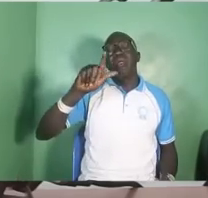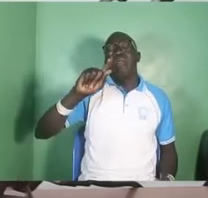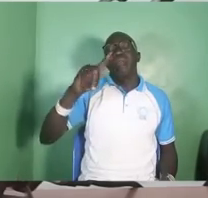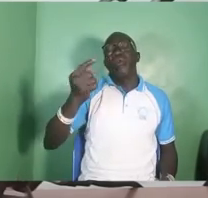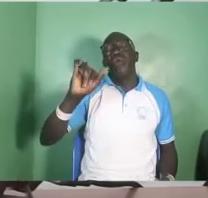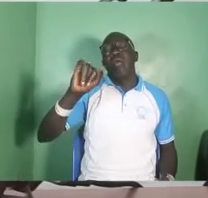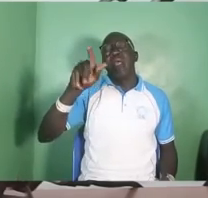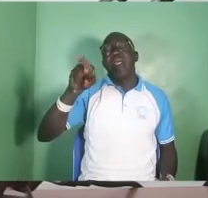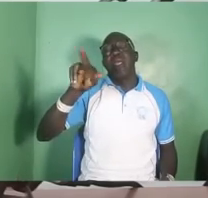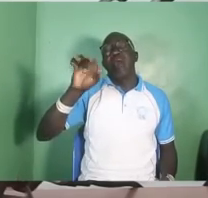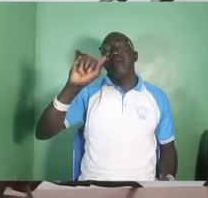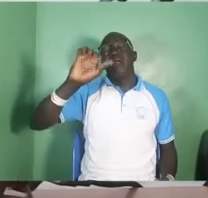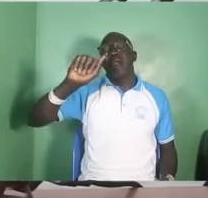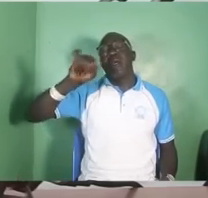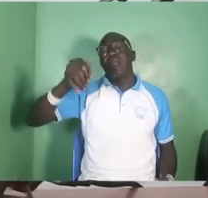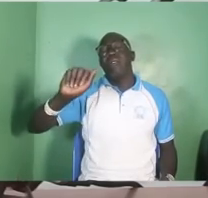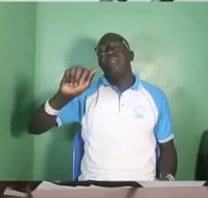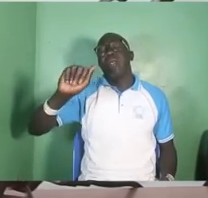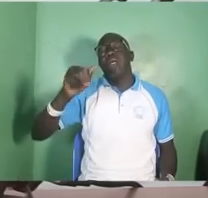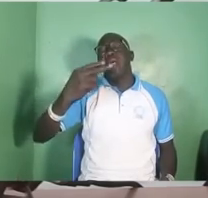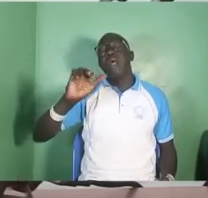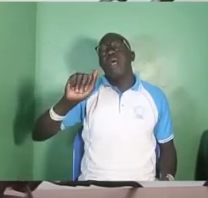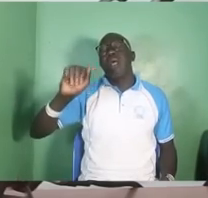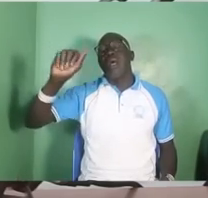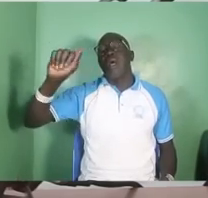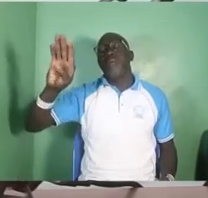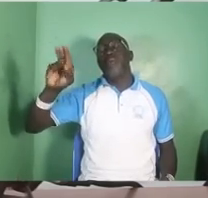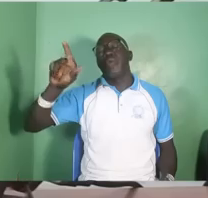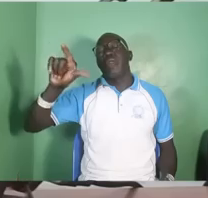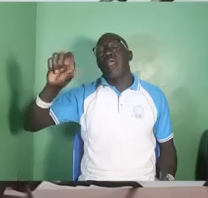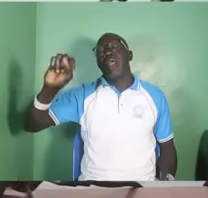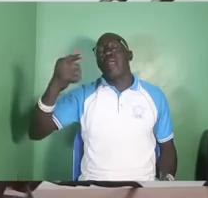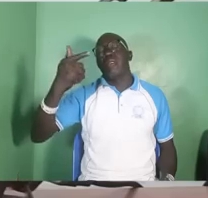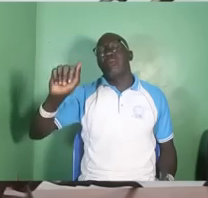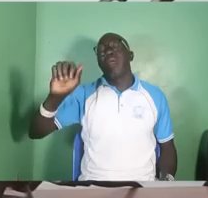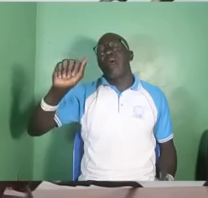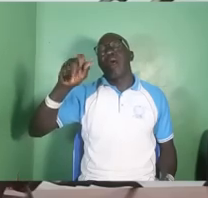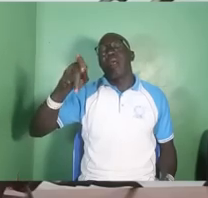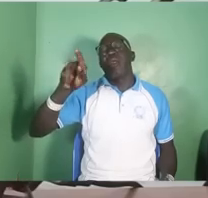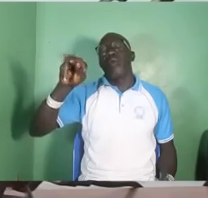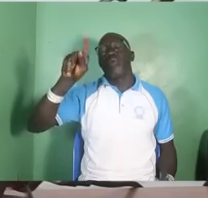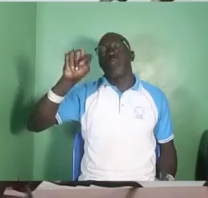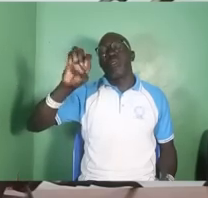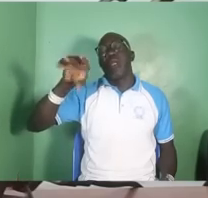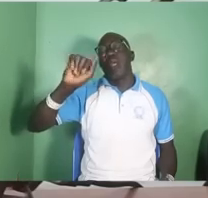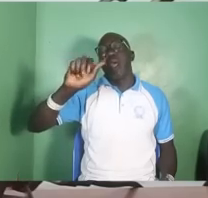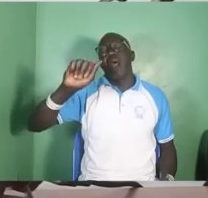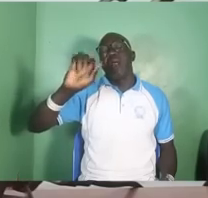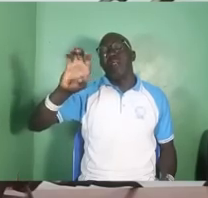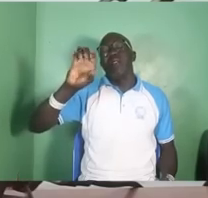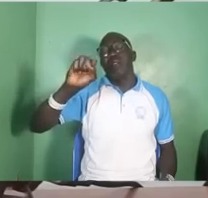some water, Ikorodu, Aja, Abuleba, Usada, Igando, Igando, akute abade